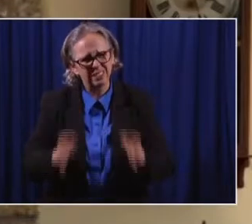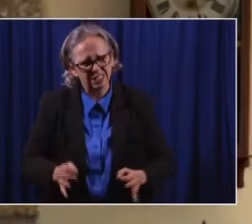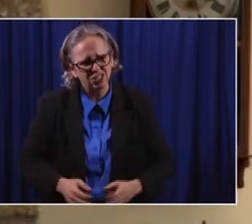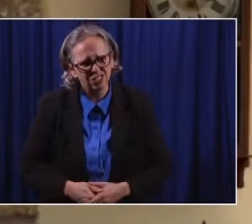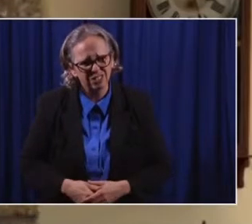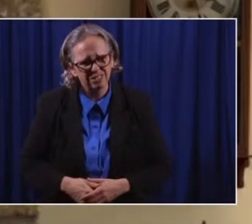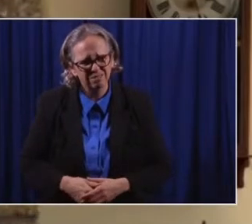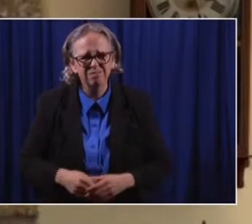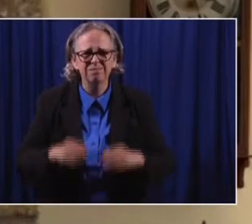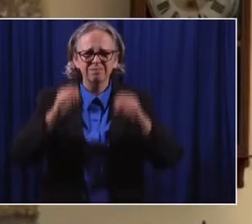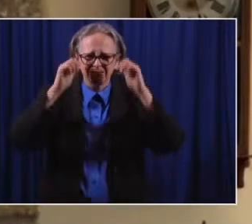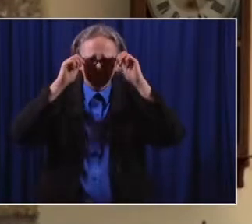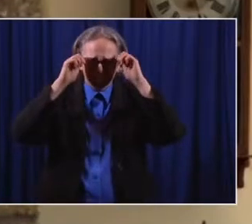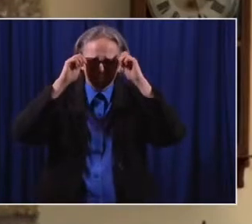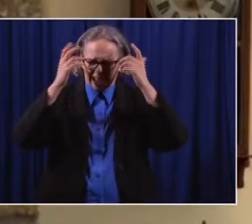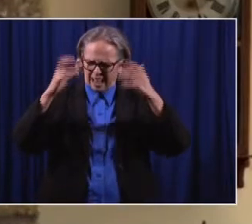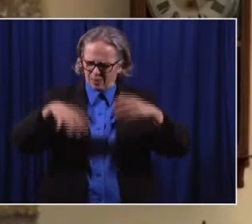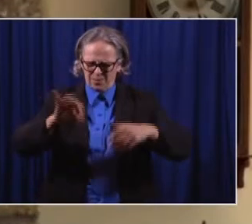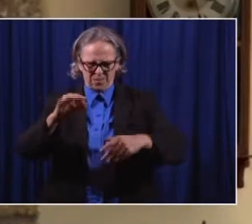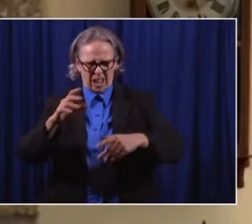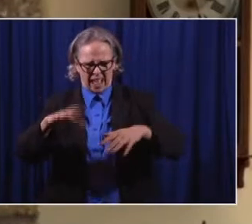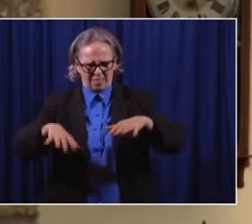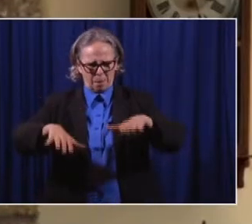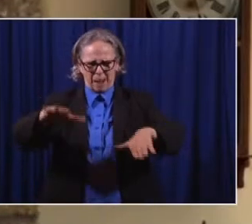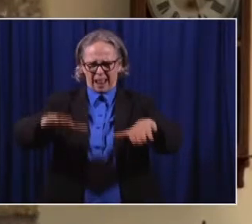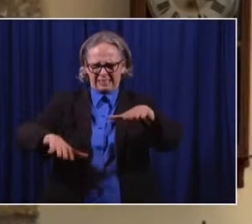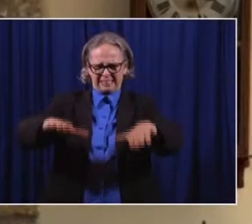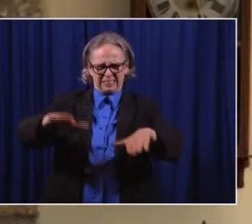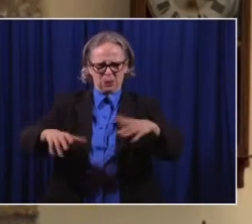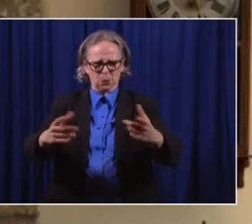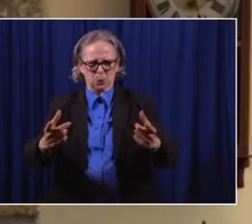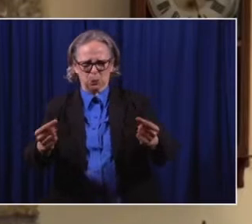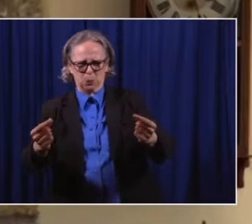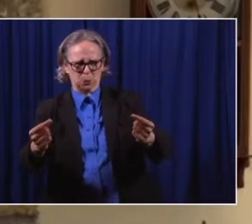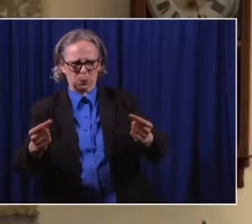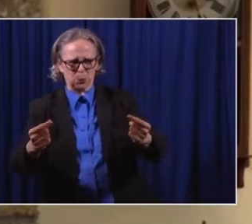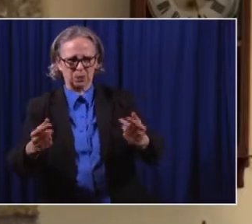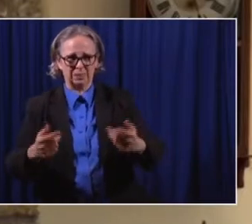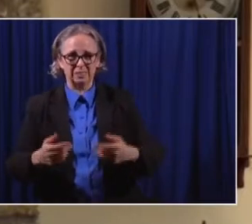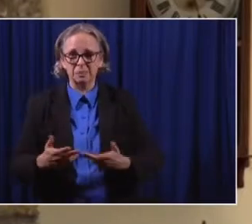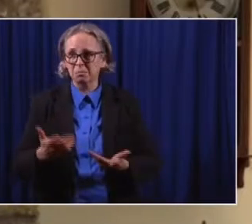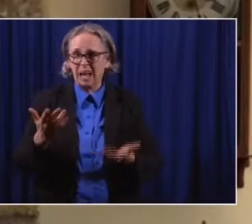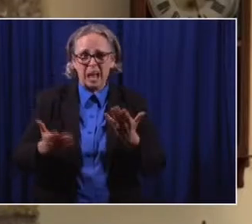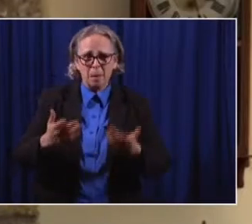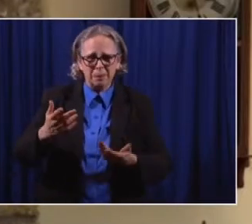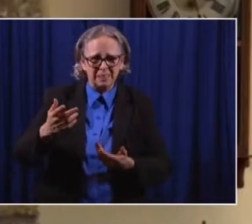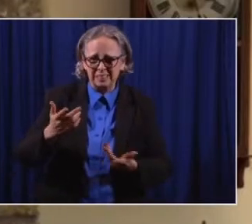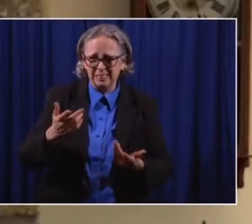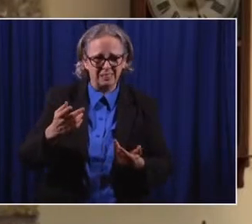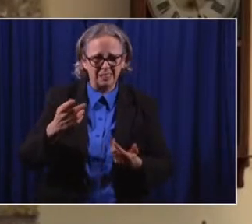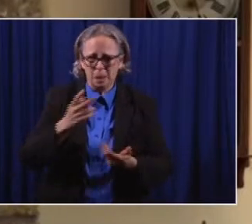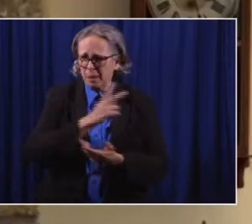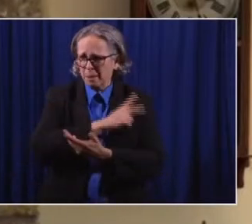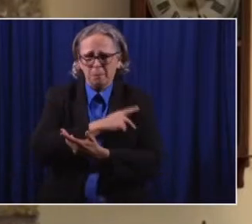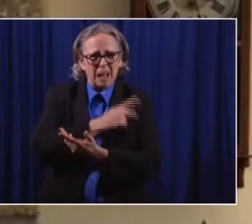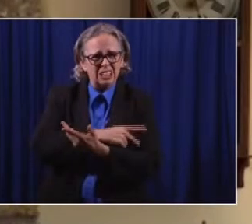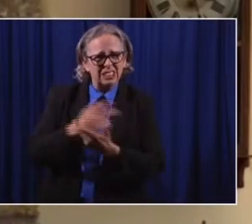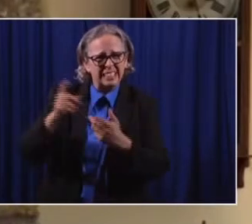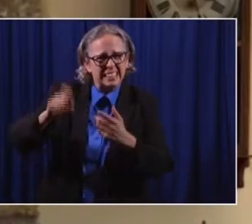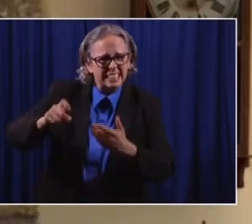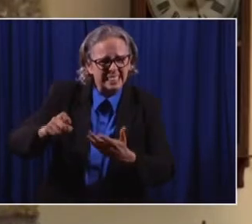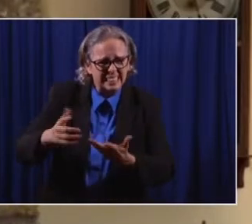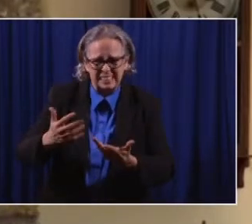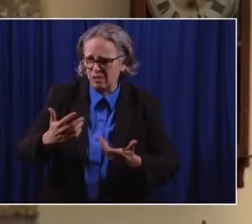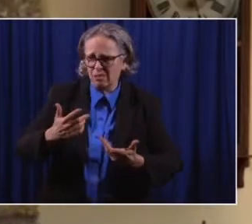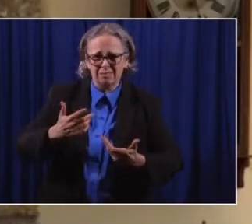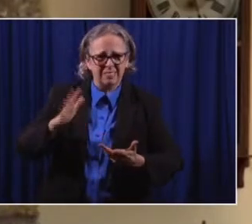the equities and the needs, and people in nursing homes the residents have needs, families have needs,